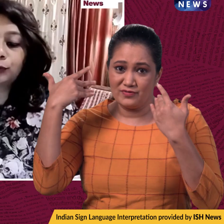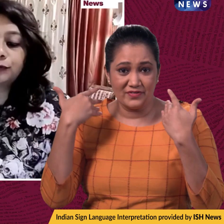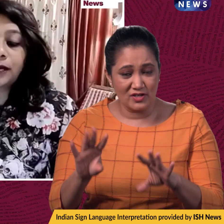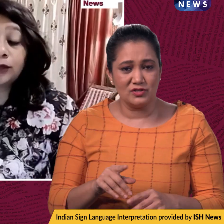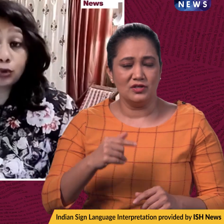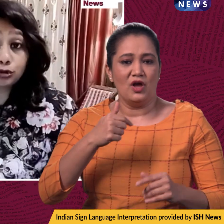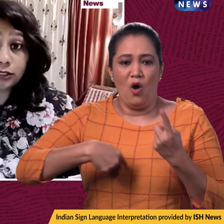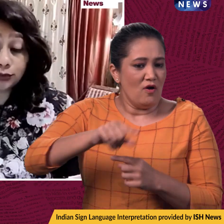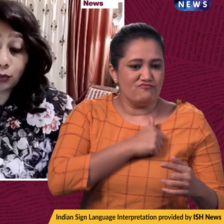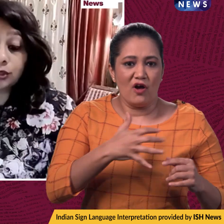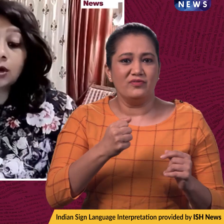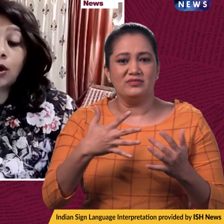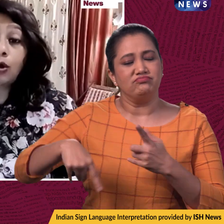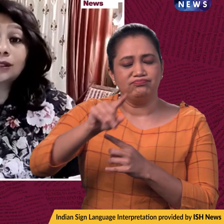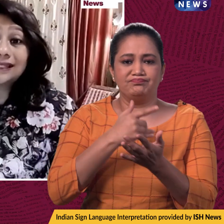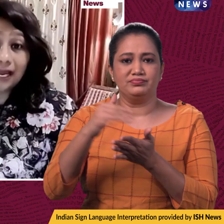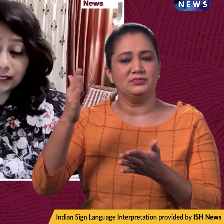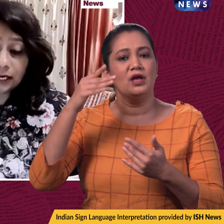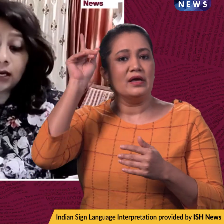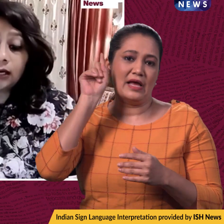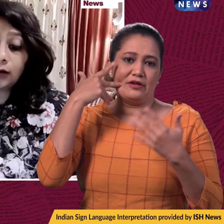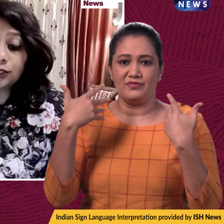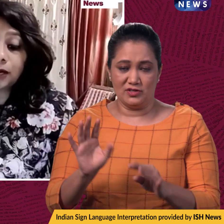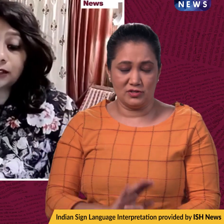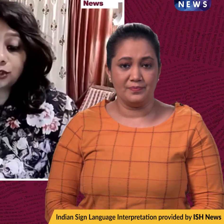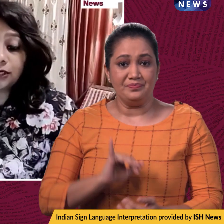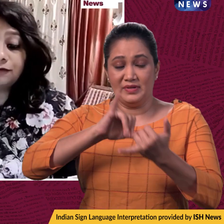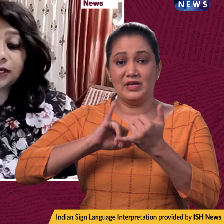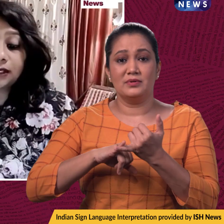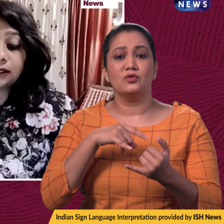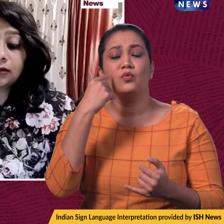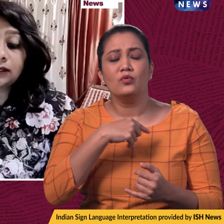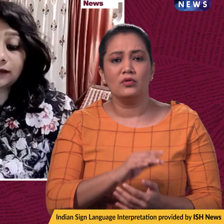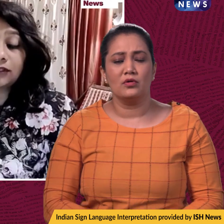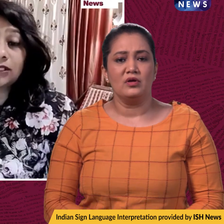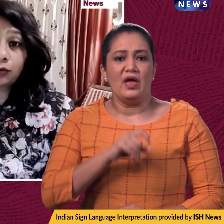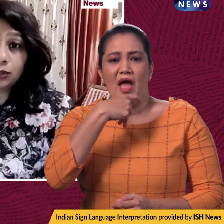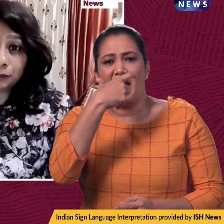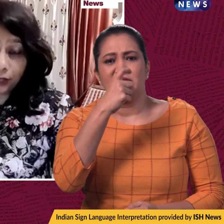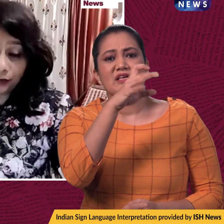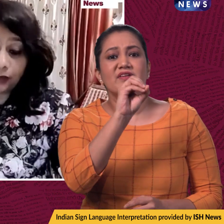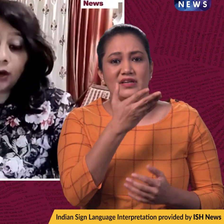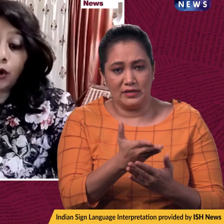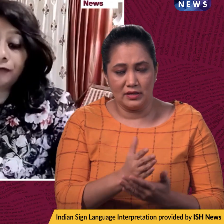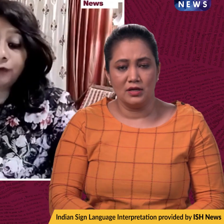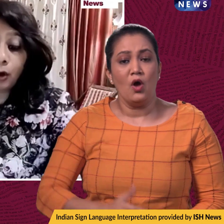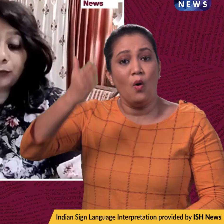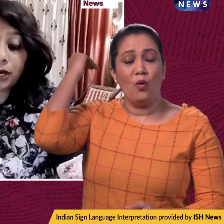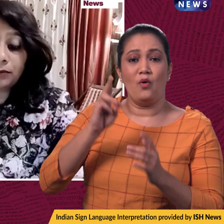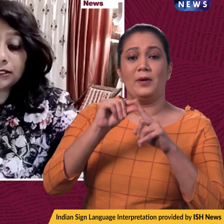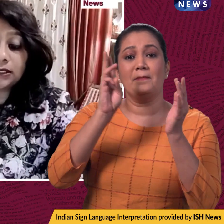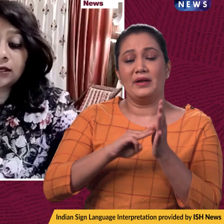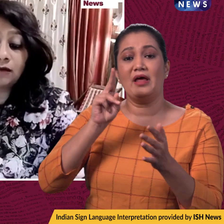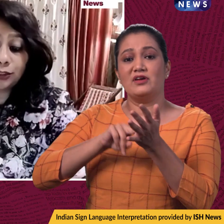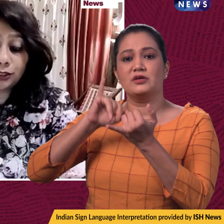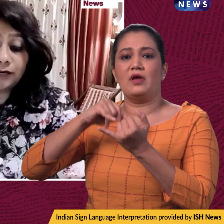who was removed by a no-trust vote on Saturday. Now, Shehbaz Sharif is the 70-year-old brother of former